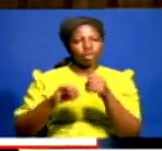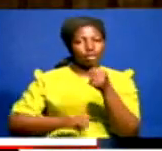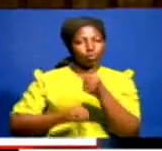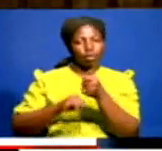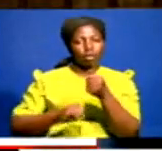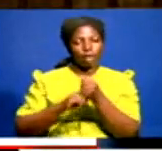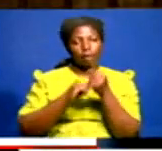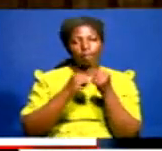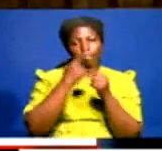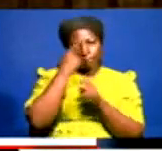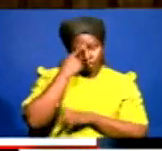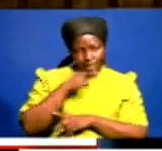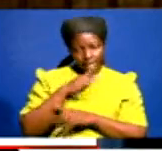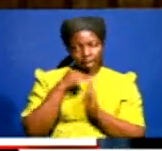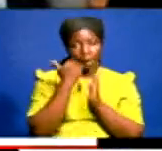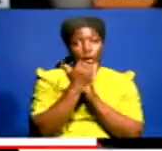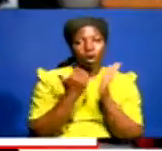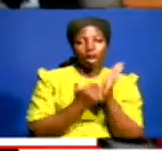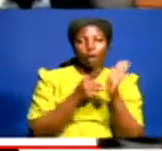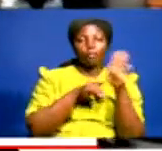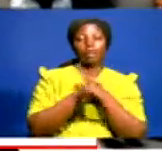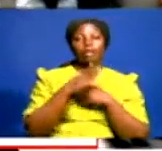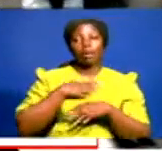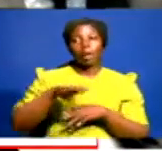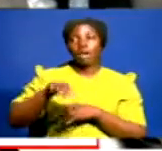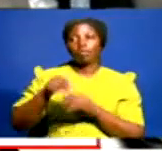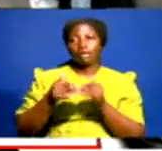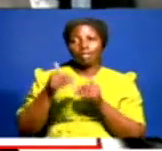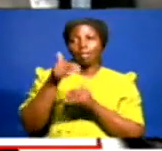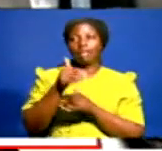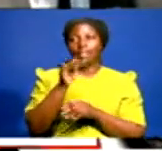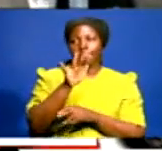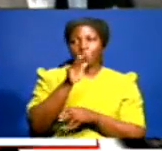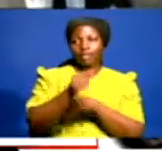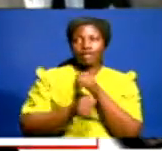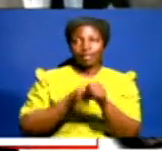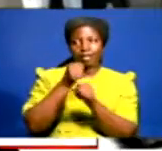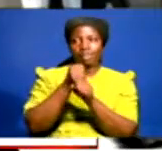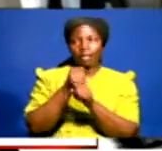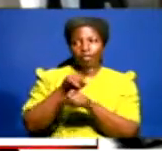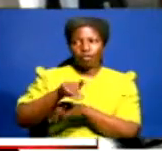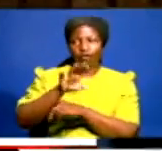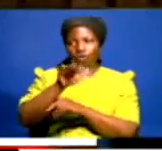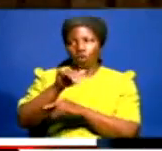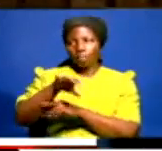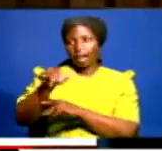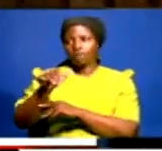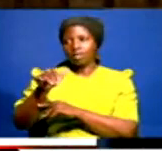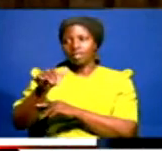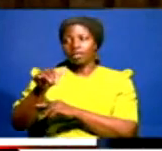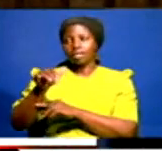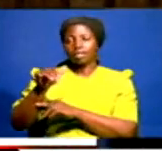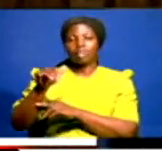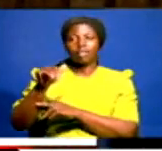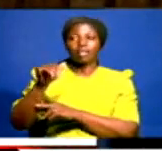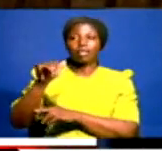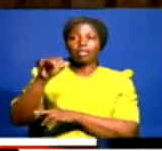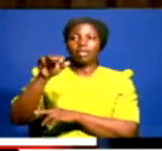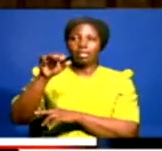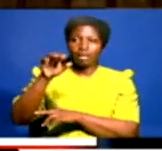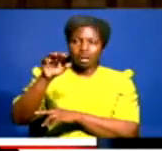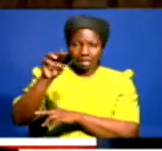our county during the next 5 years. On the county assembly members to also